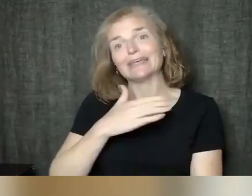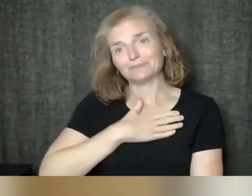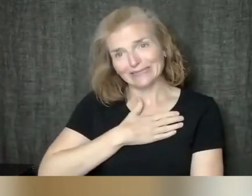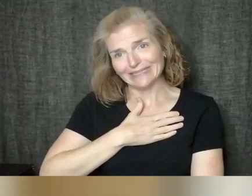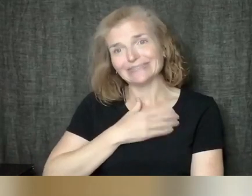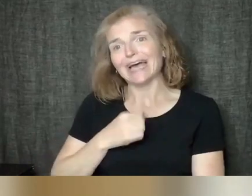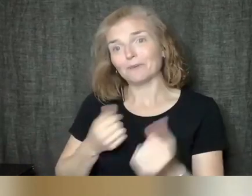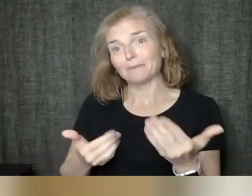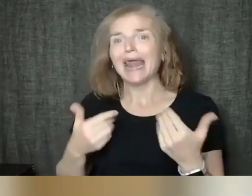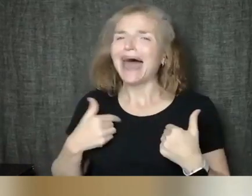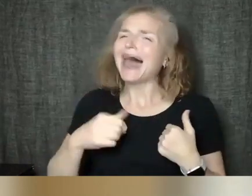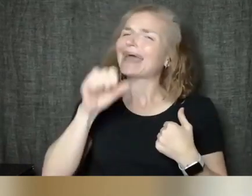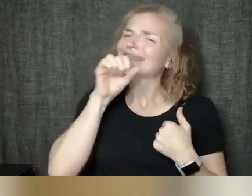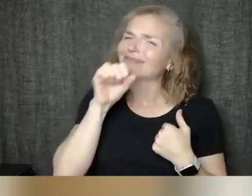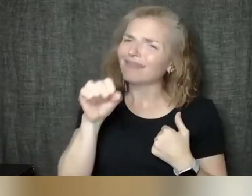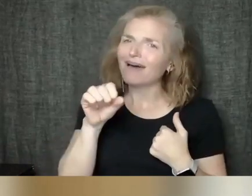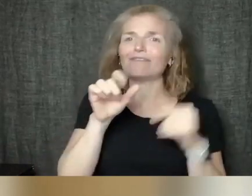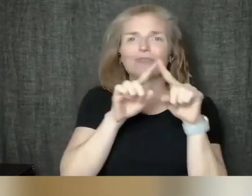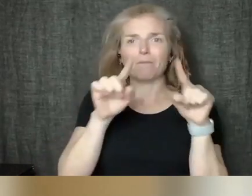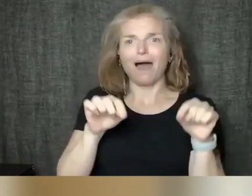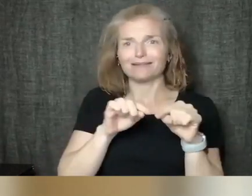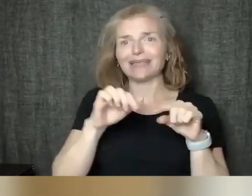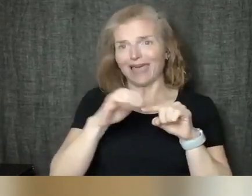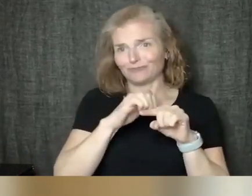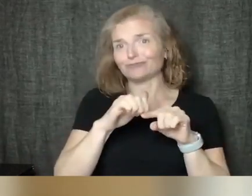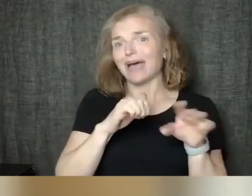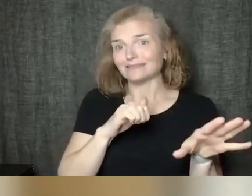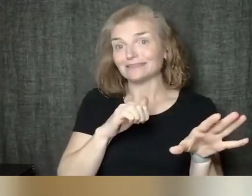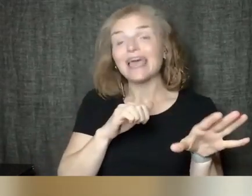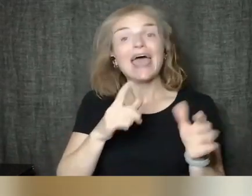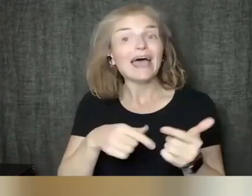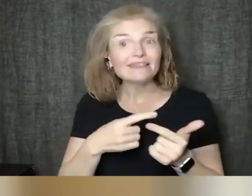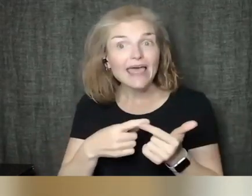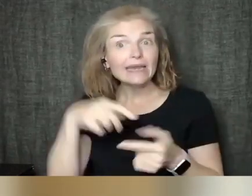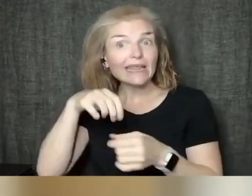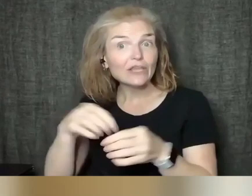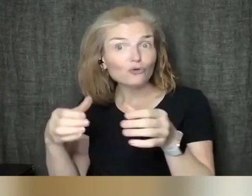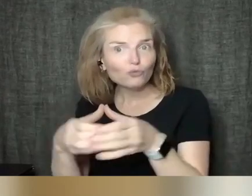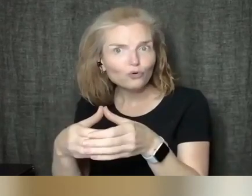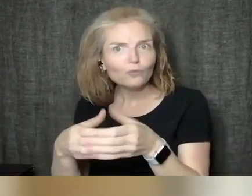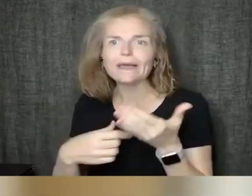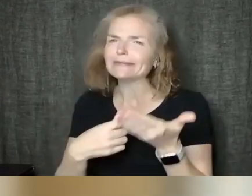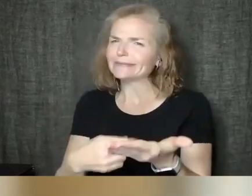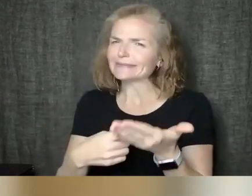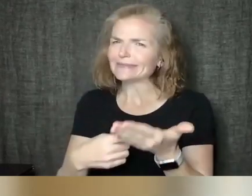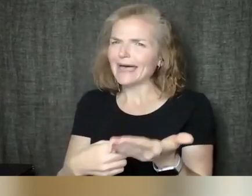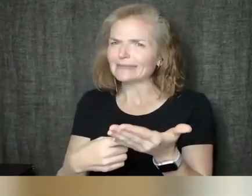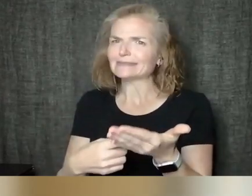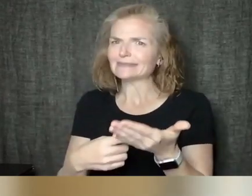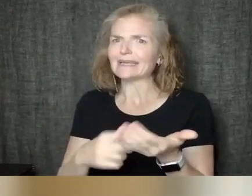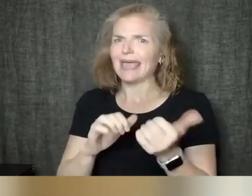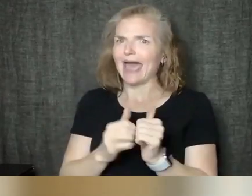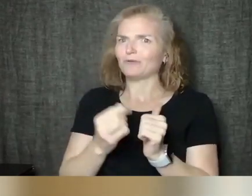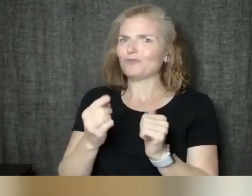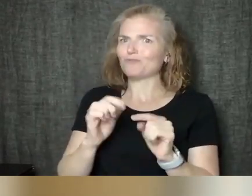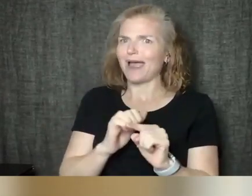the exercises in the boxes, and discuss how you experience the daily life practices,